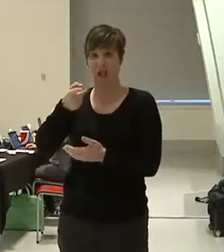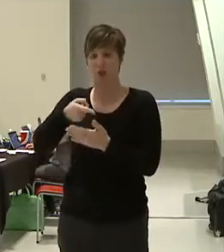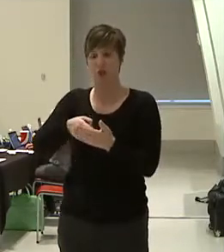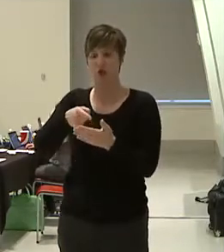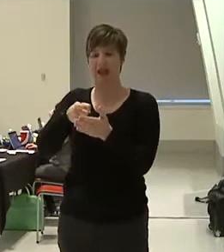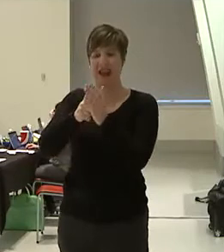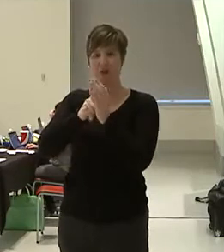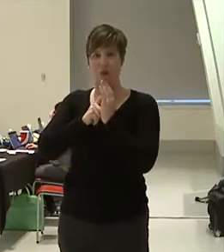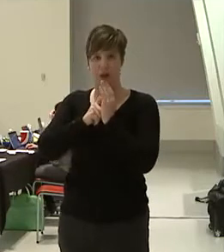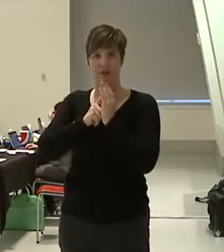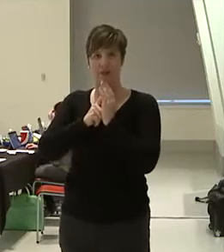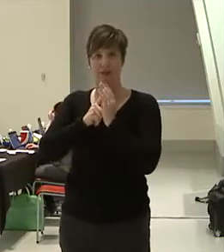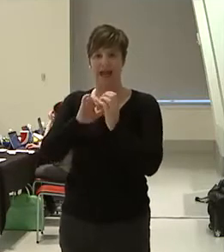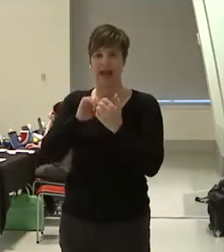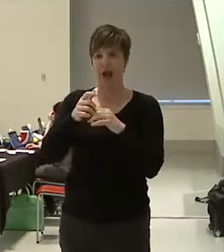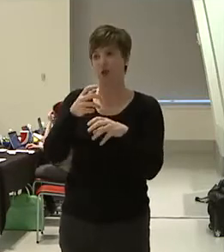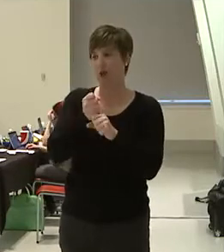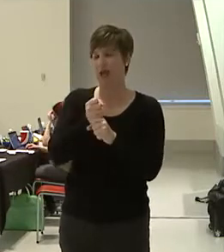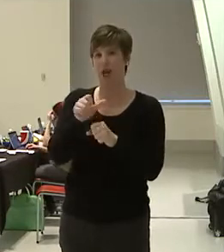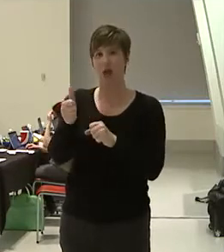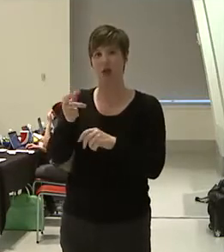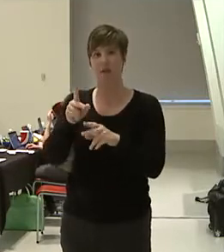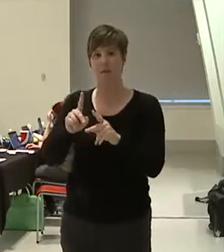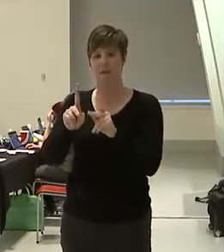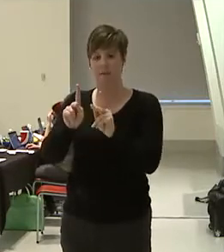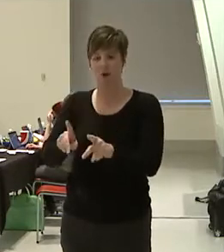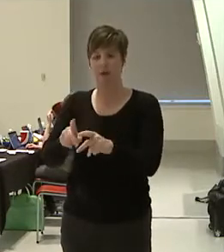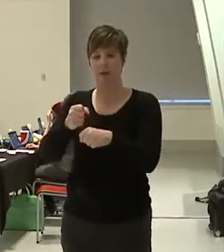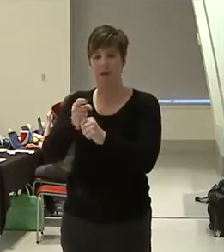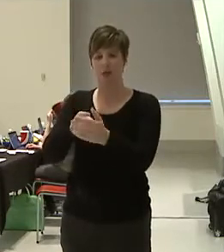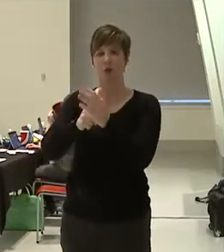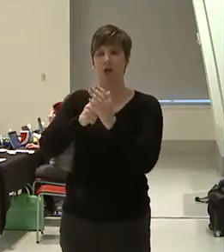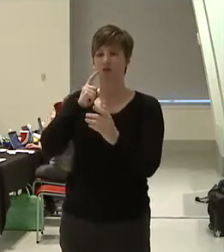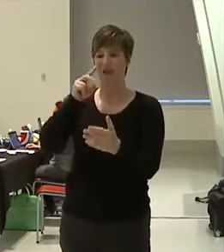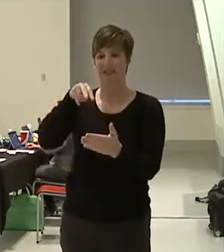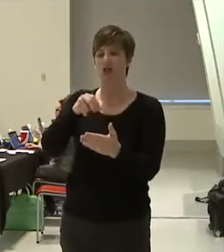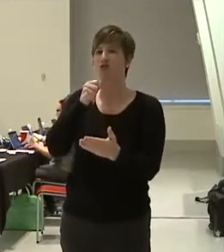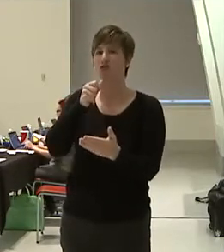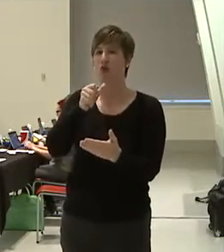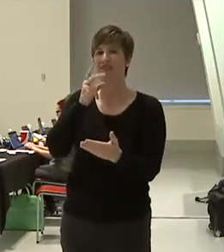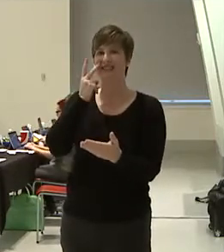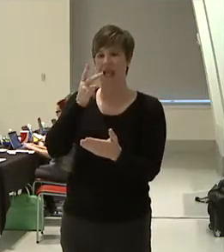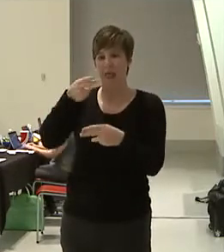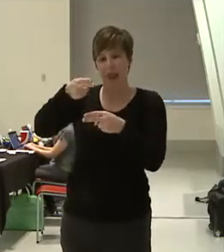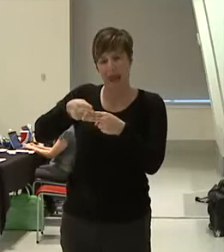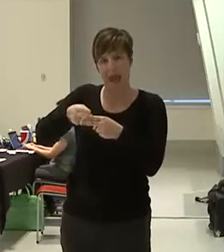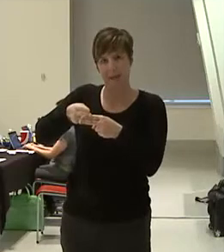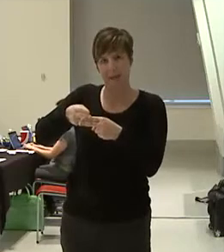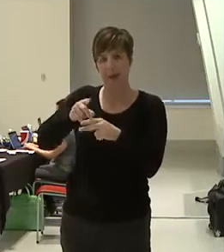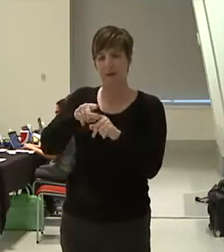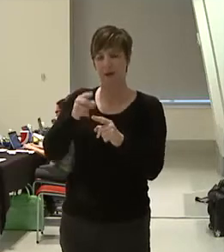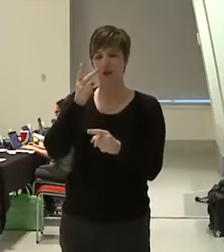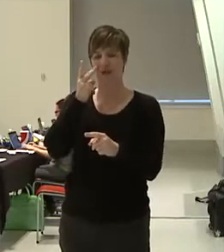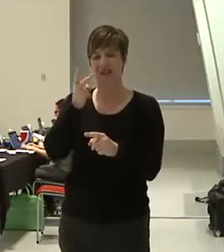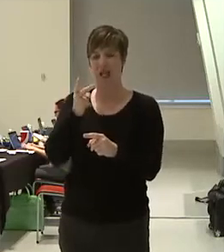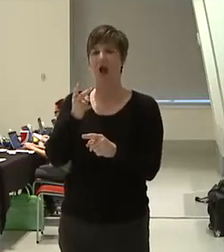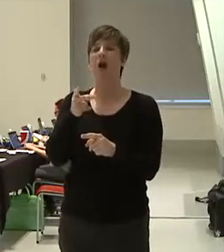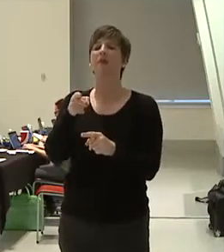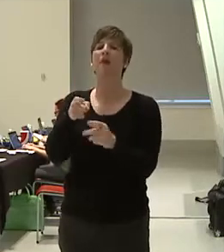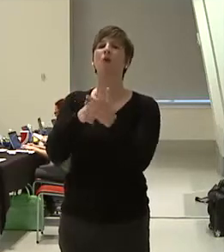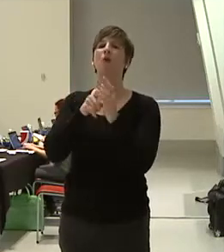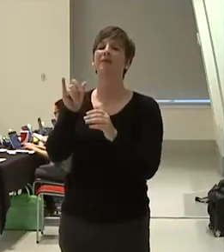for and how to get it. And if other people are making requests, you can also see what they've asked for. You don't see their name, but you see that someone else asked for the exact same